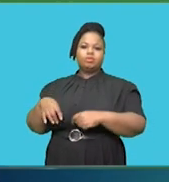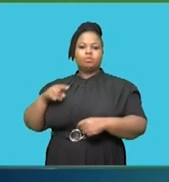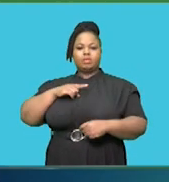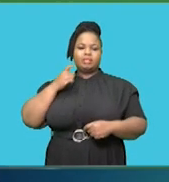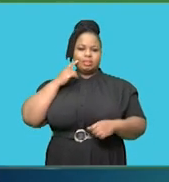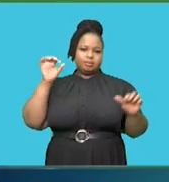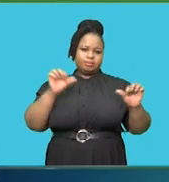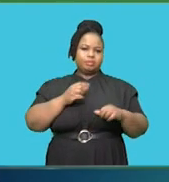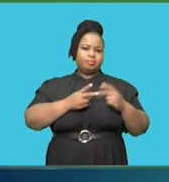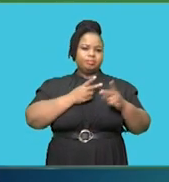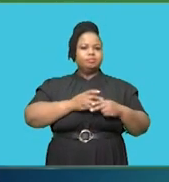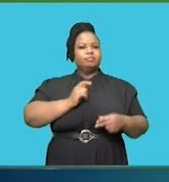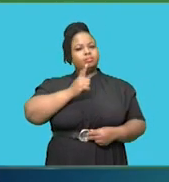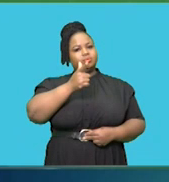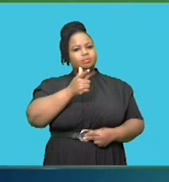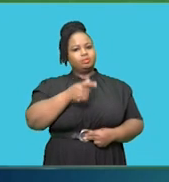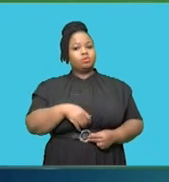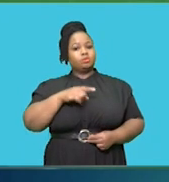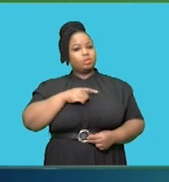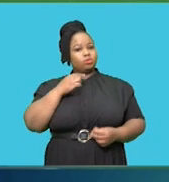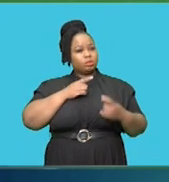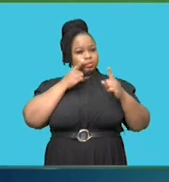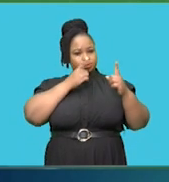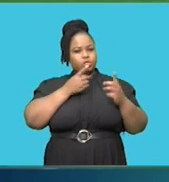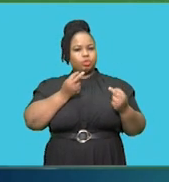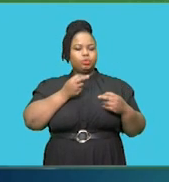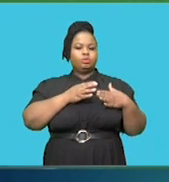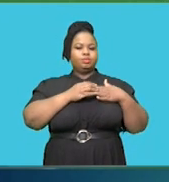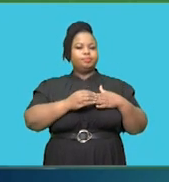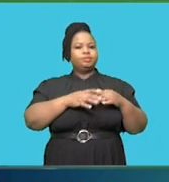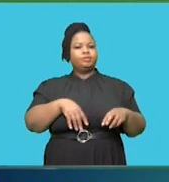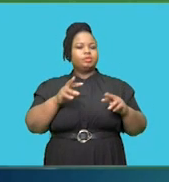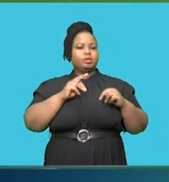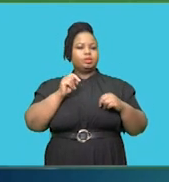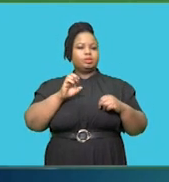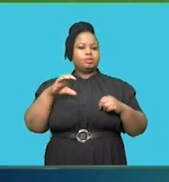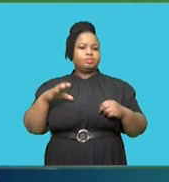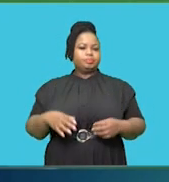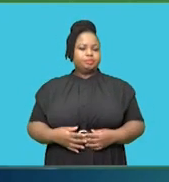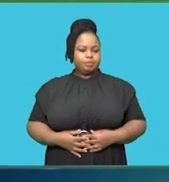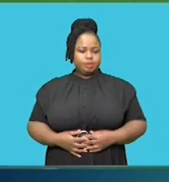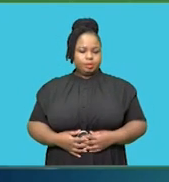convene it at a later time to determine by newly elected National Executive Committee.